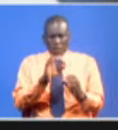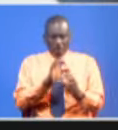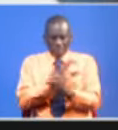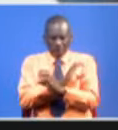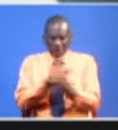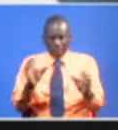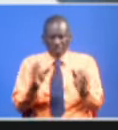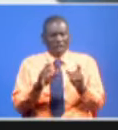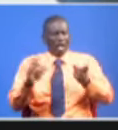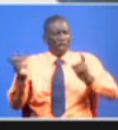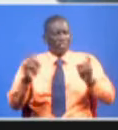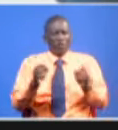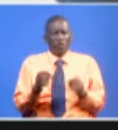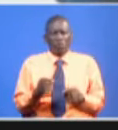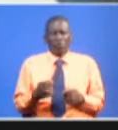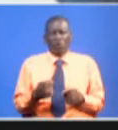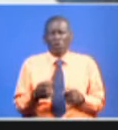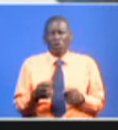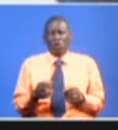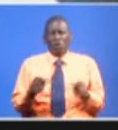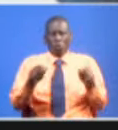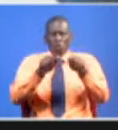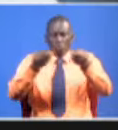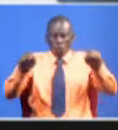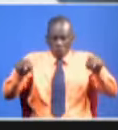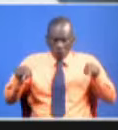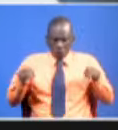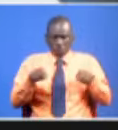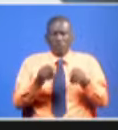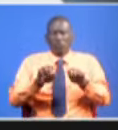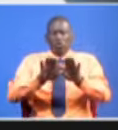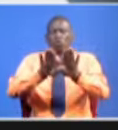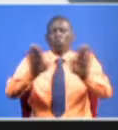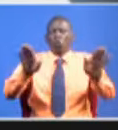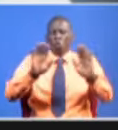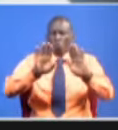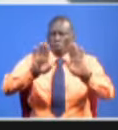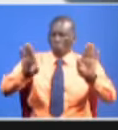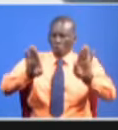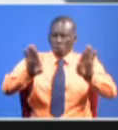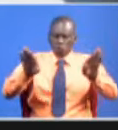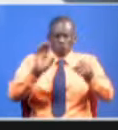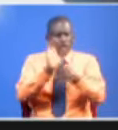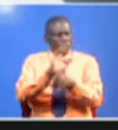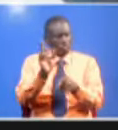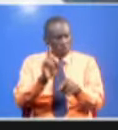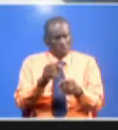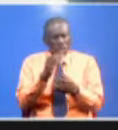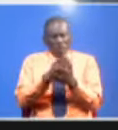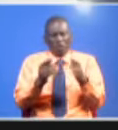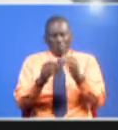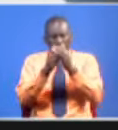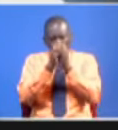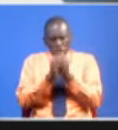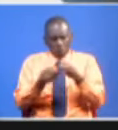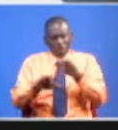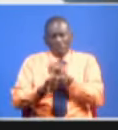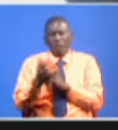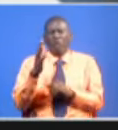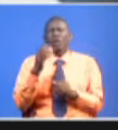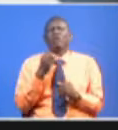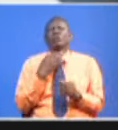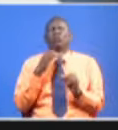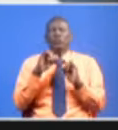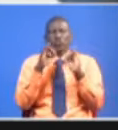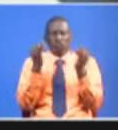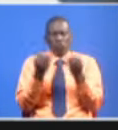they're not found within walls. Some of them worship under the trees. So if you were to institutionalize, then